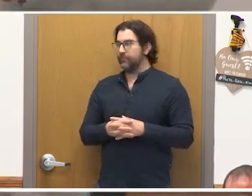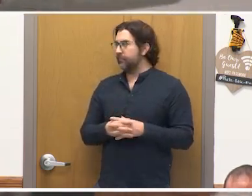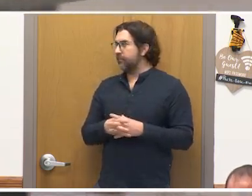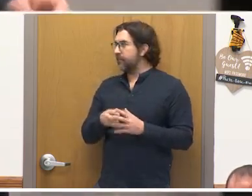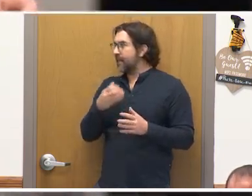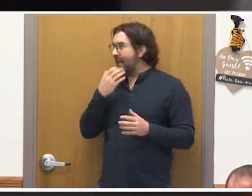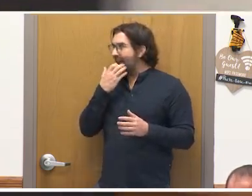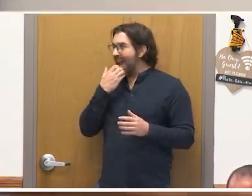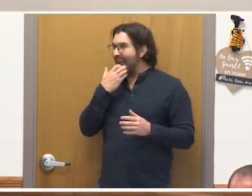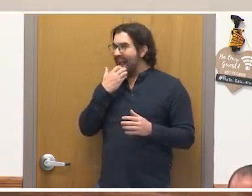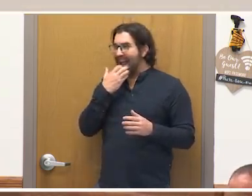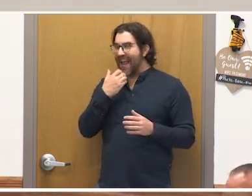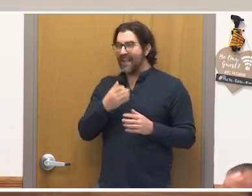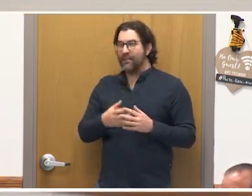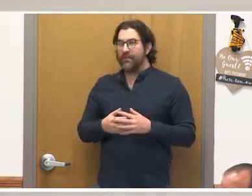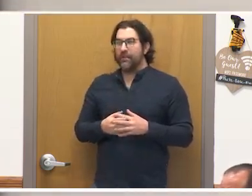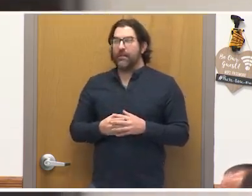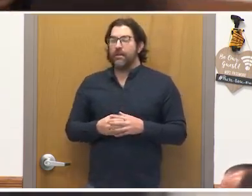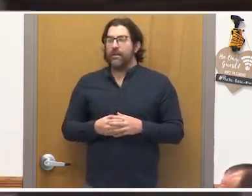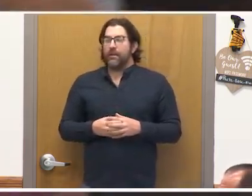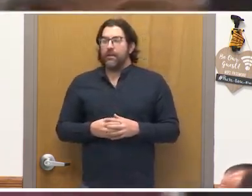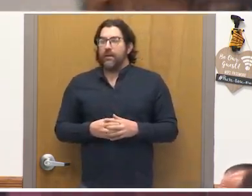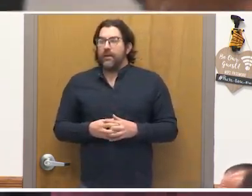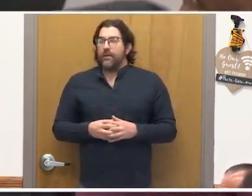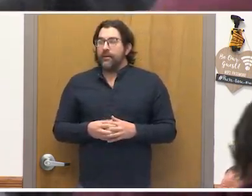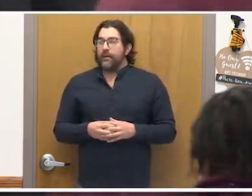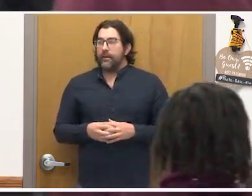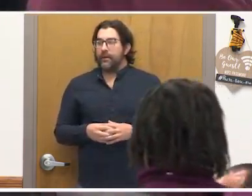I think there was another question at this table right here.